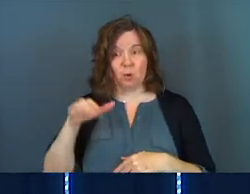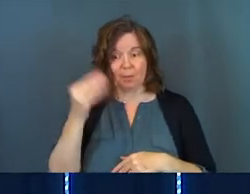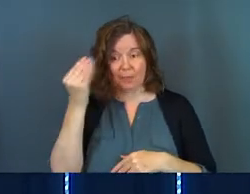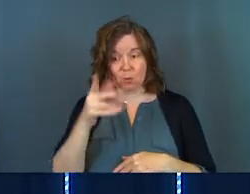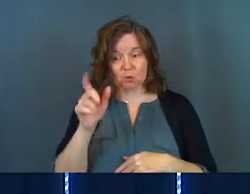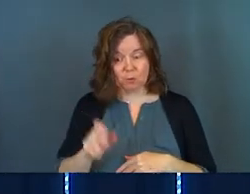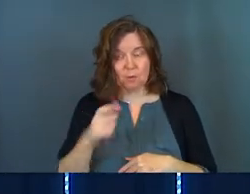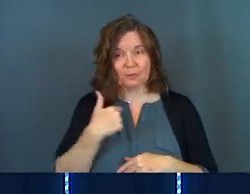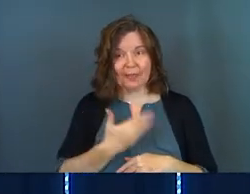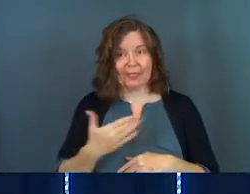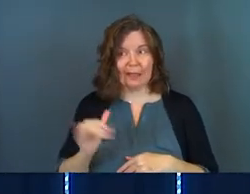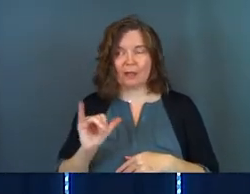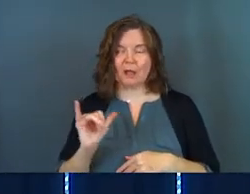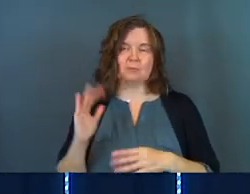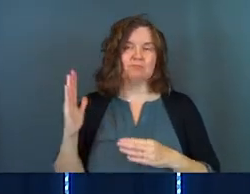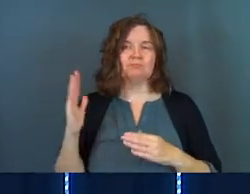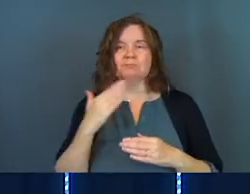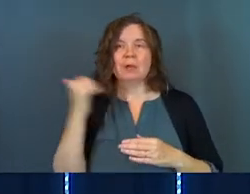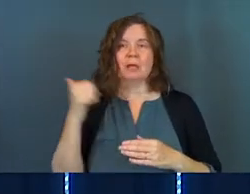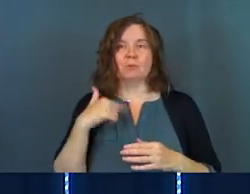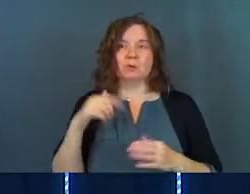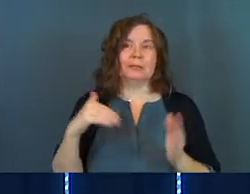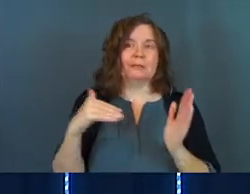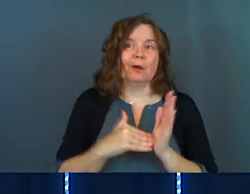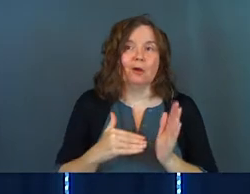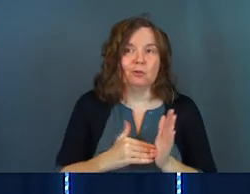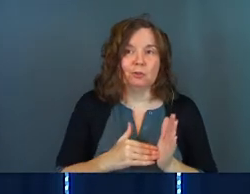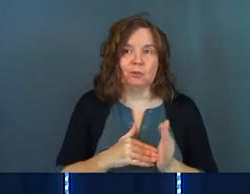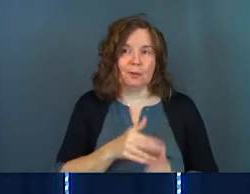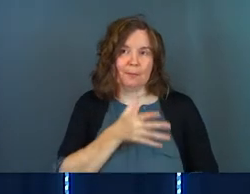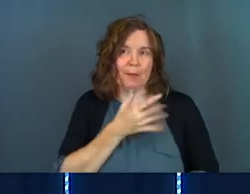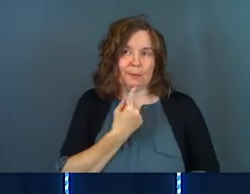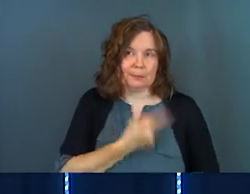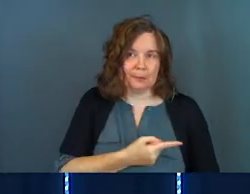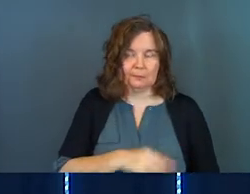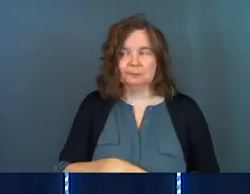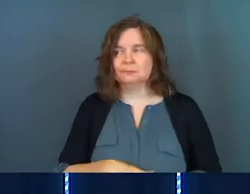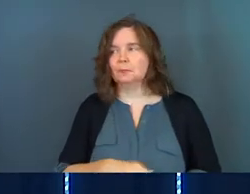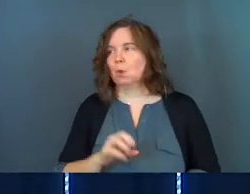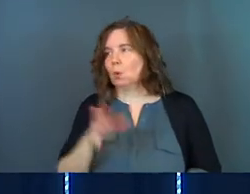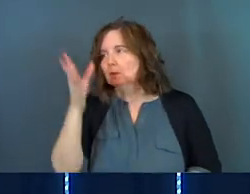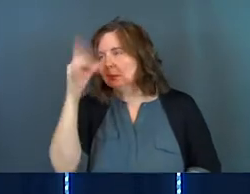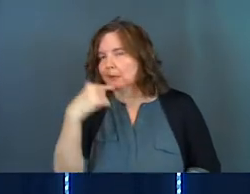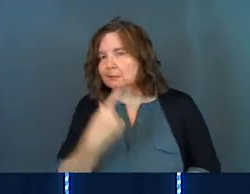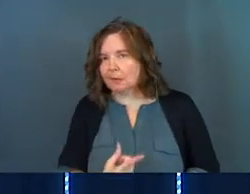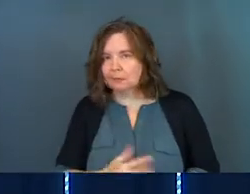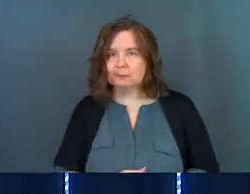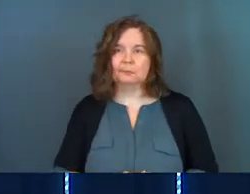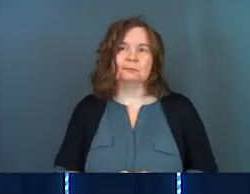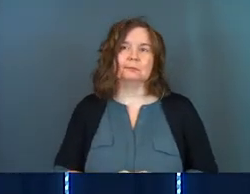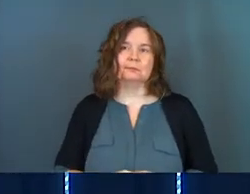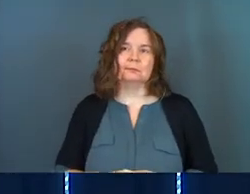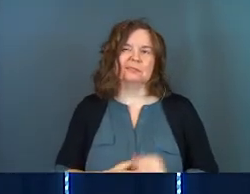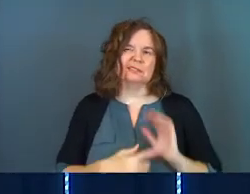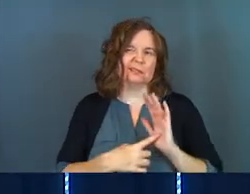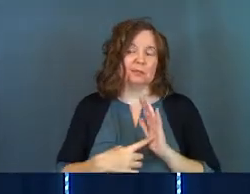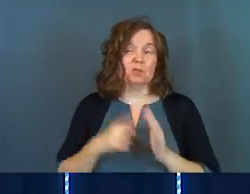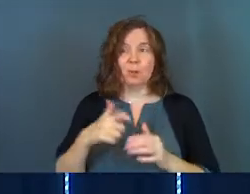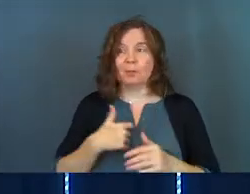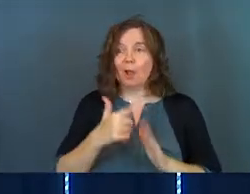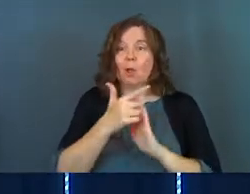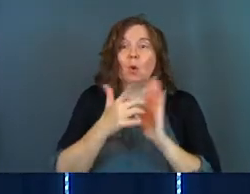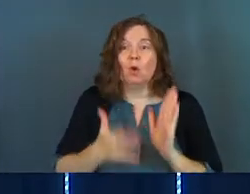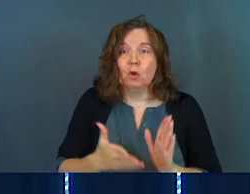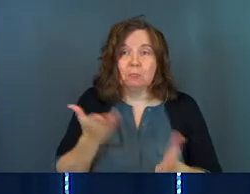that you were supposed to be a thing. Like, you're supposed to be a doctor, mom said. or dad said. You're supposed to be a